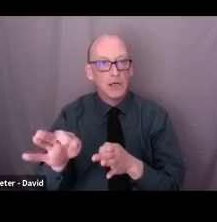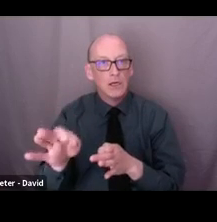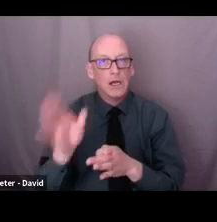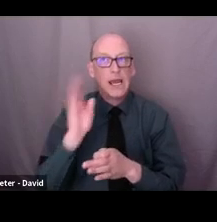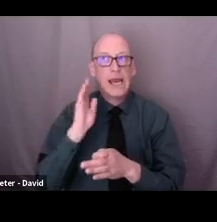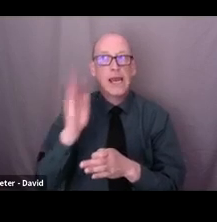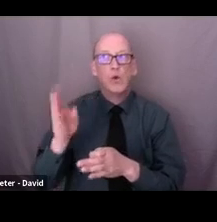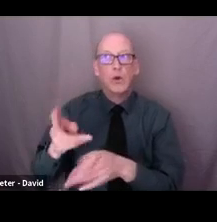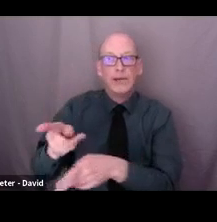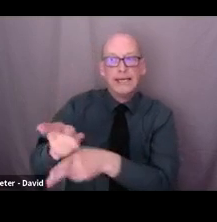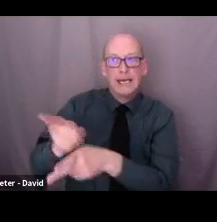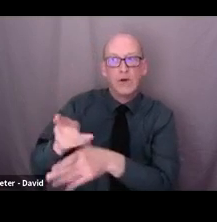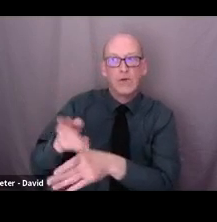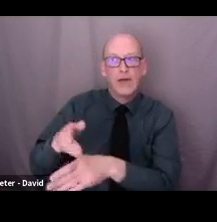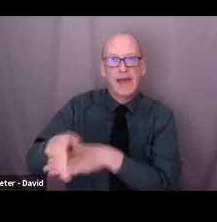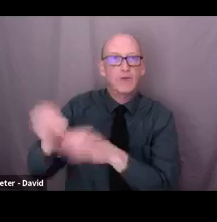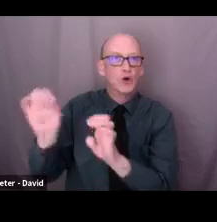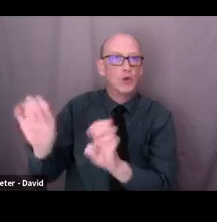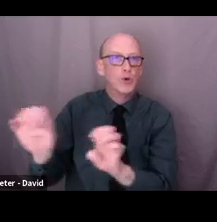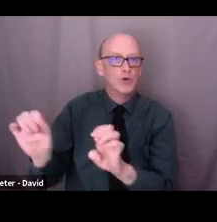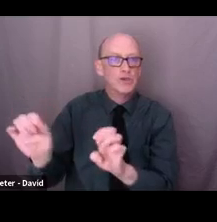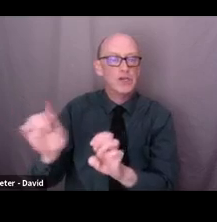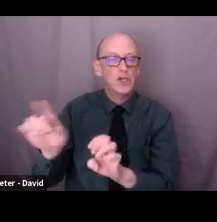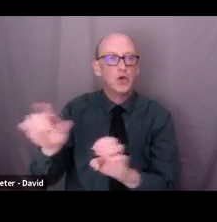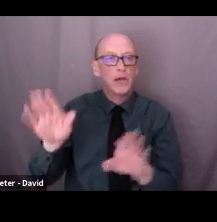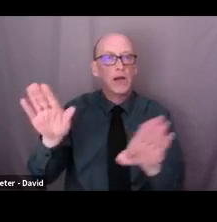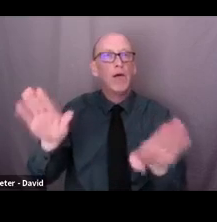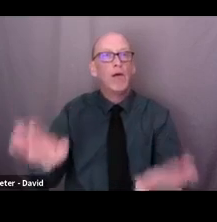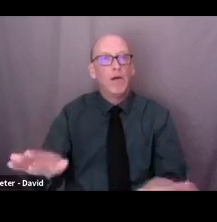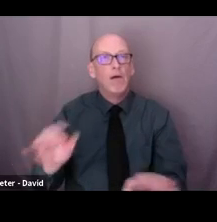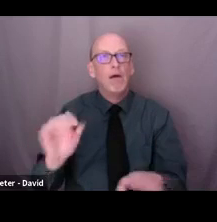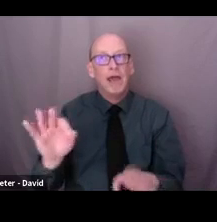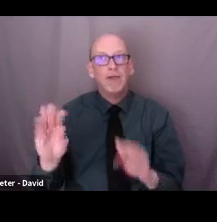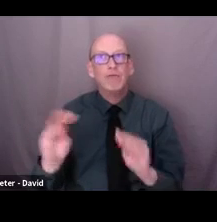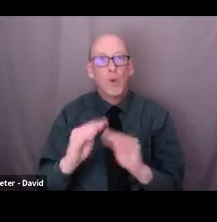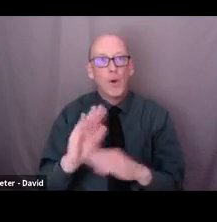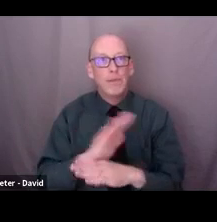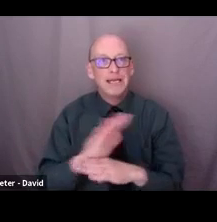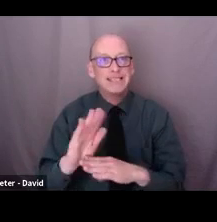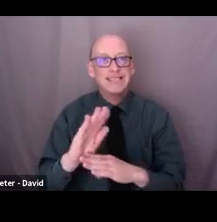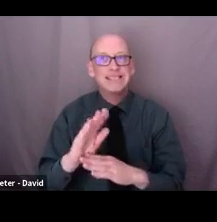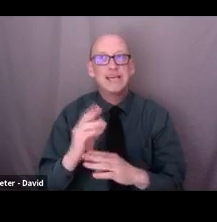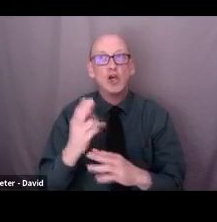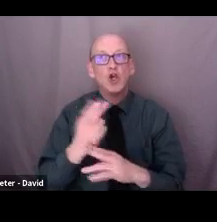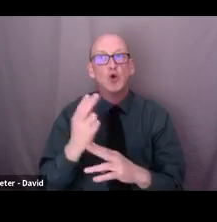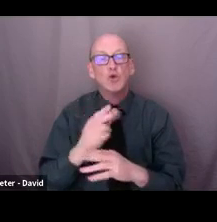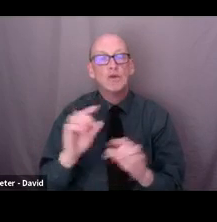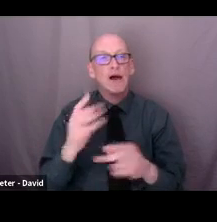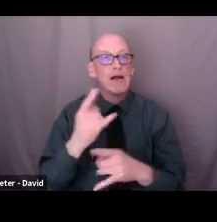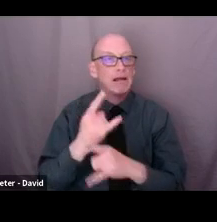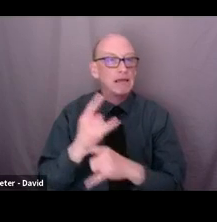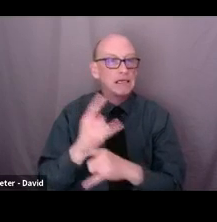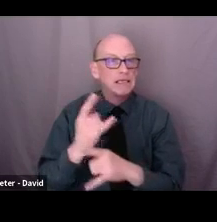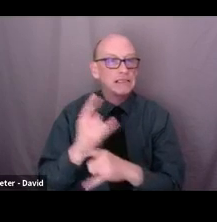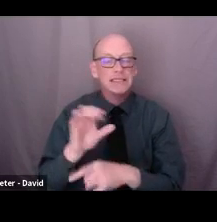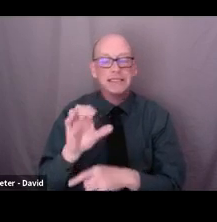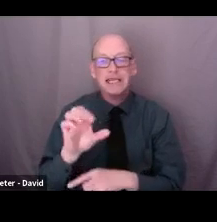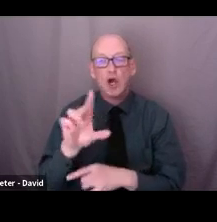the emergency. So you can breathe easier if your business uses a liquor license, a CRD liquor